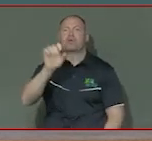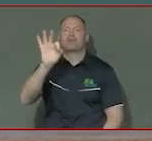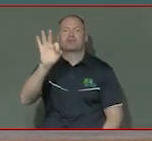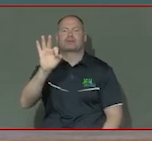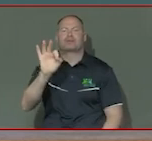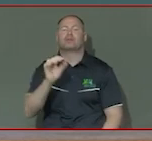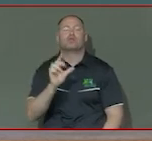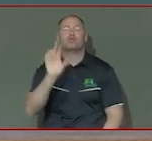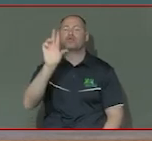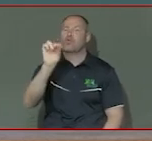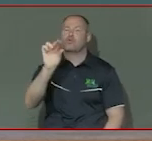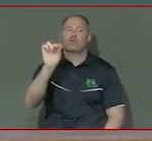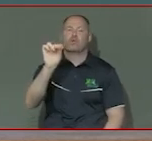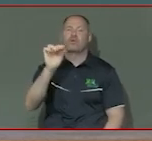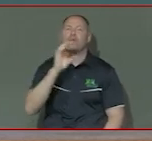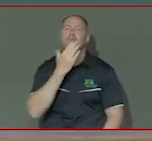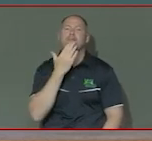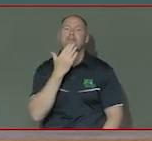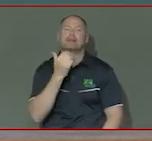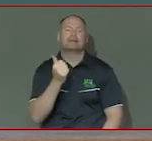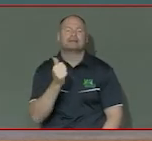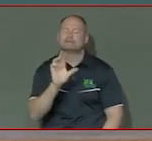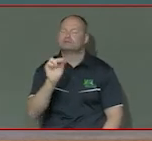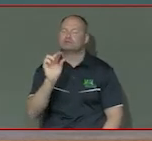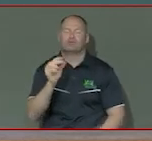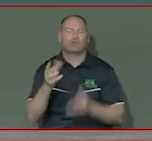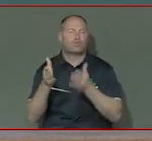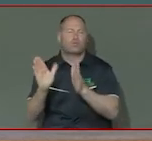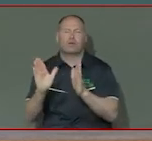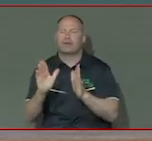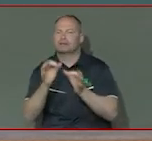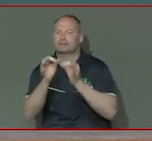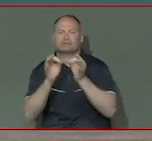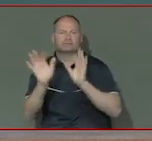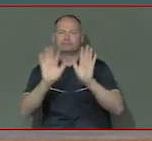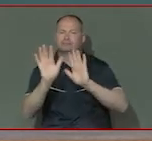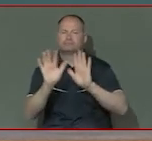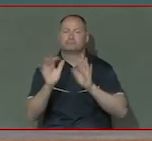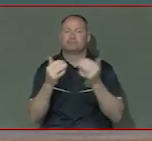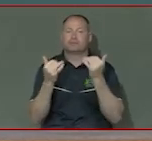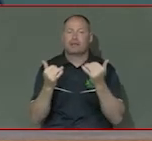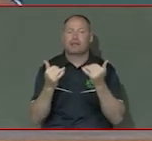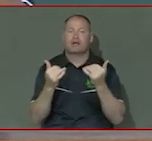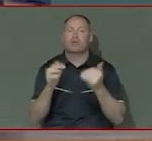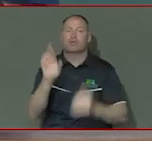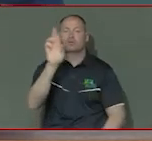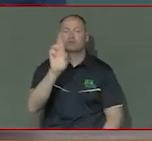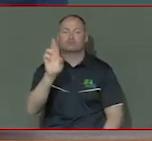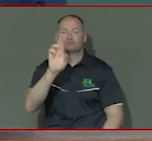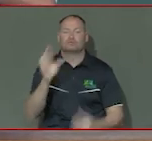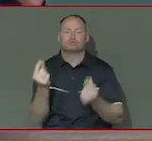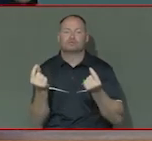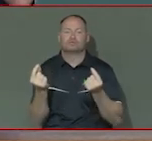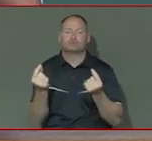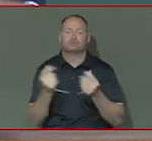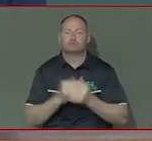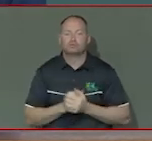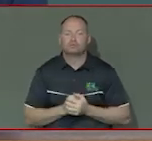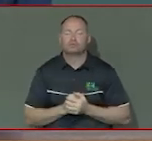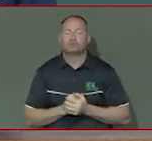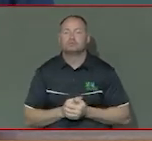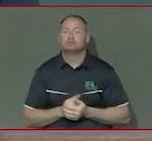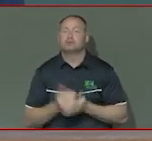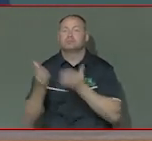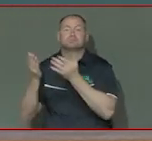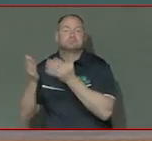do that. Never do the buy stuff. All right. Whenever you do a ratio, you always say it was